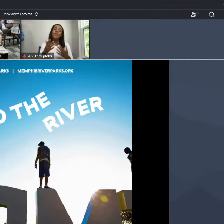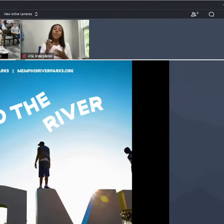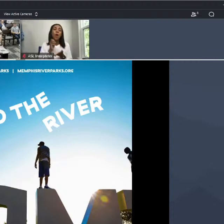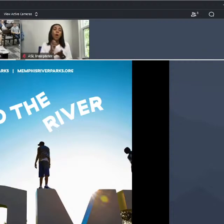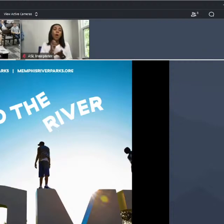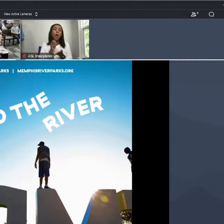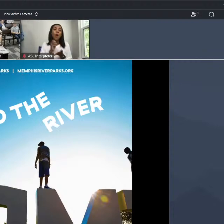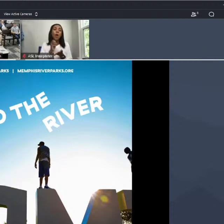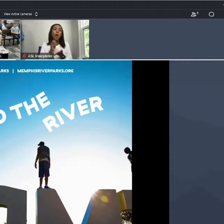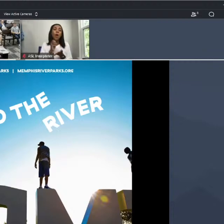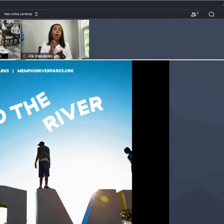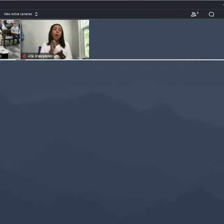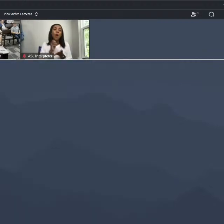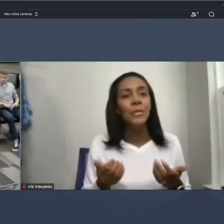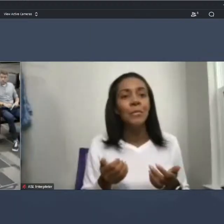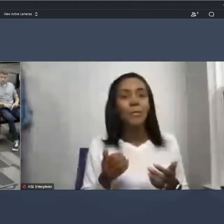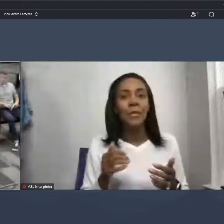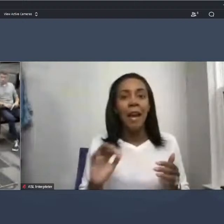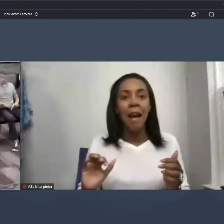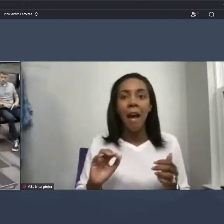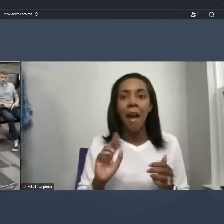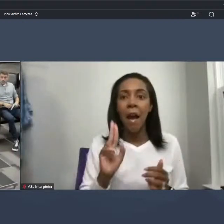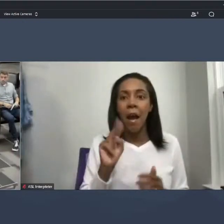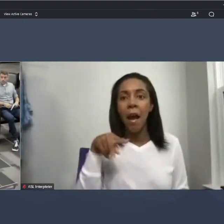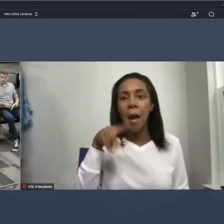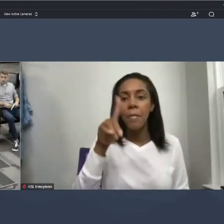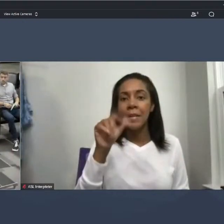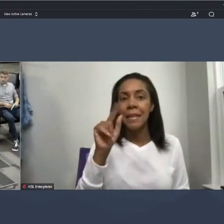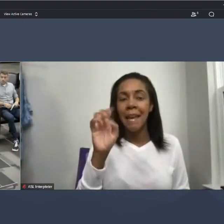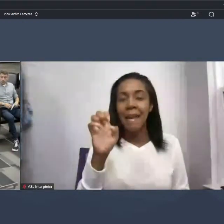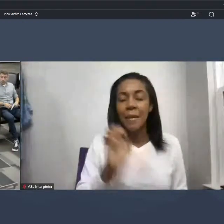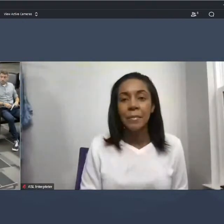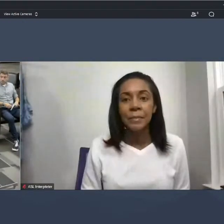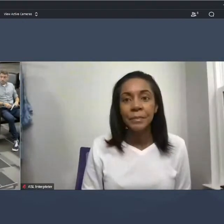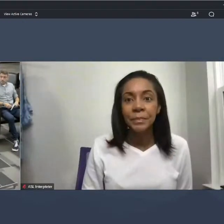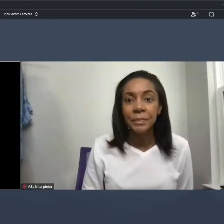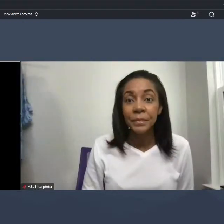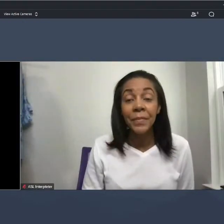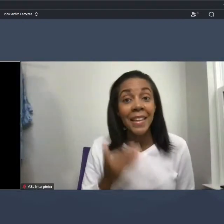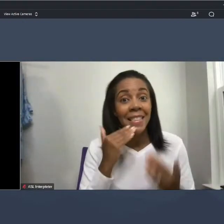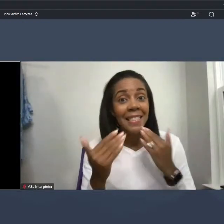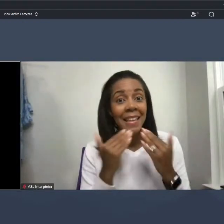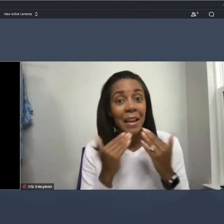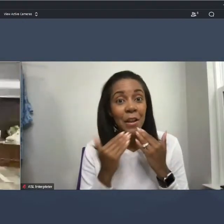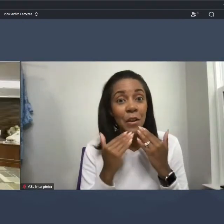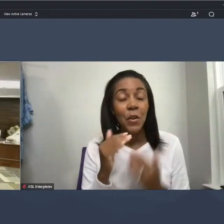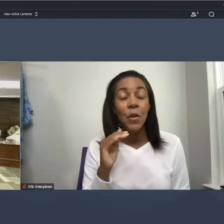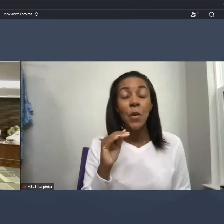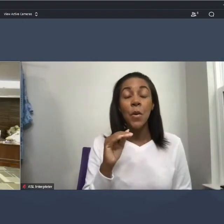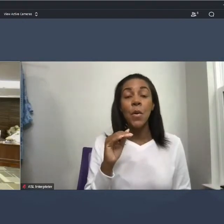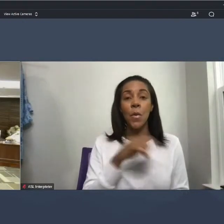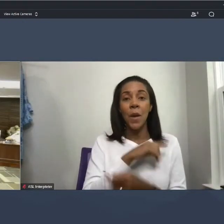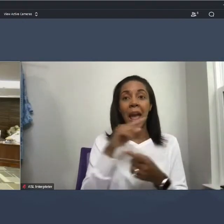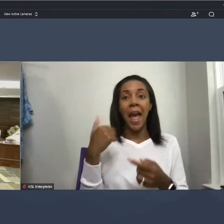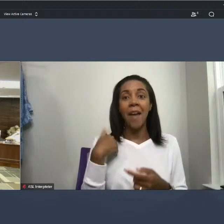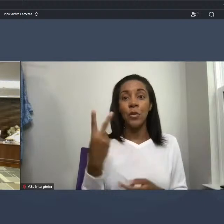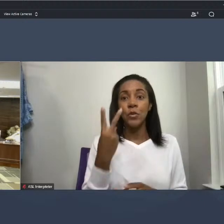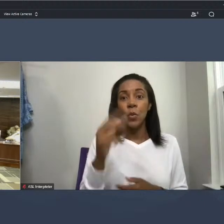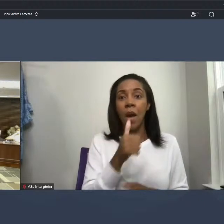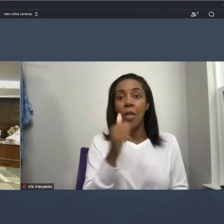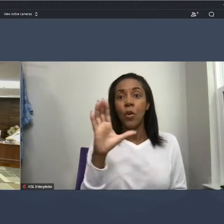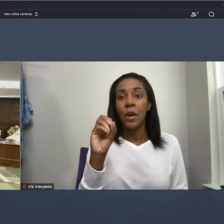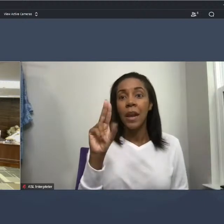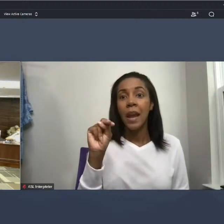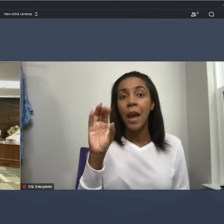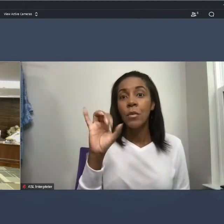date. Thank you. Let the record reflect Councilman Ford Sr. has joined us, as well as Councilman Smiley. So far, I have